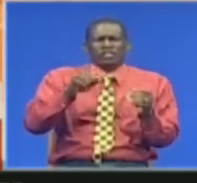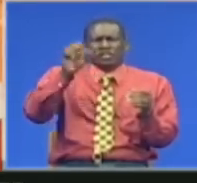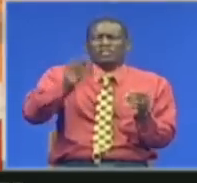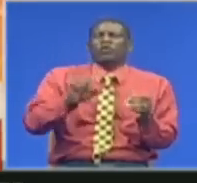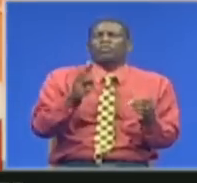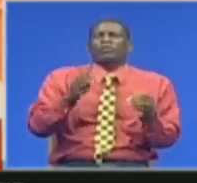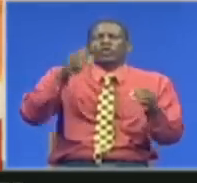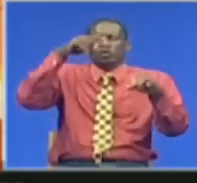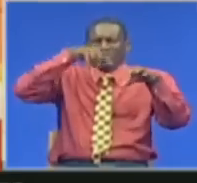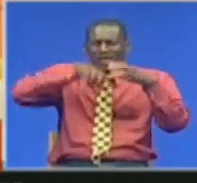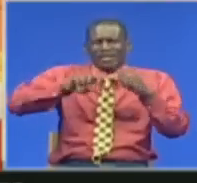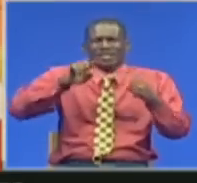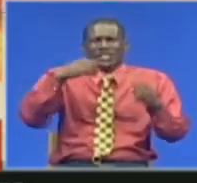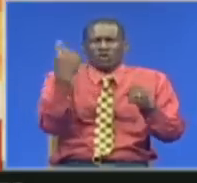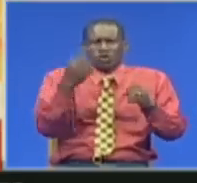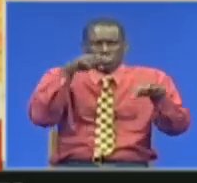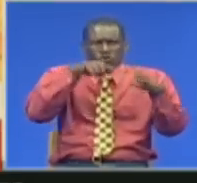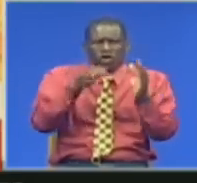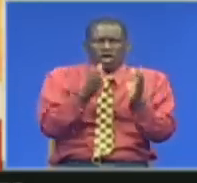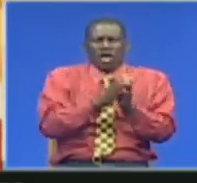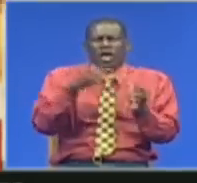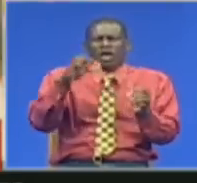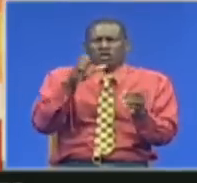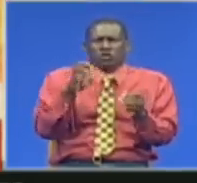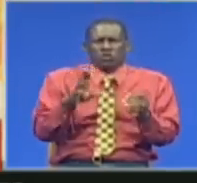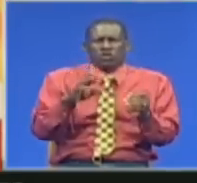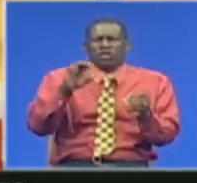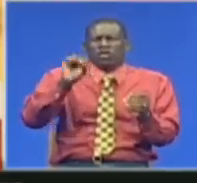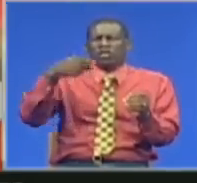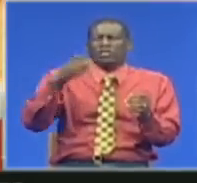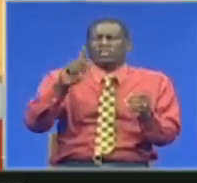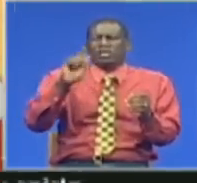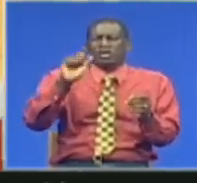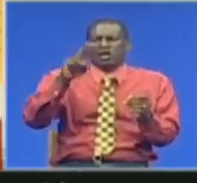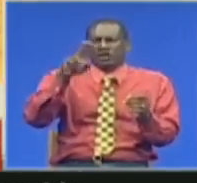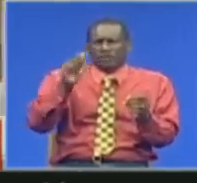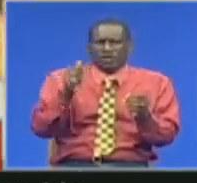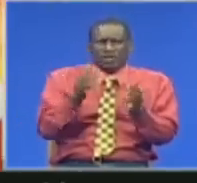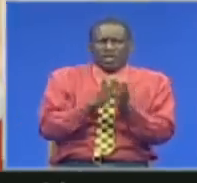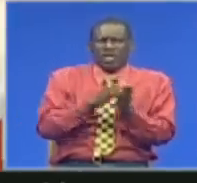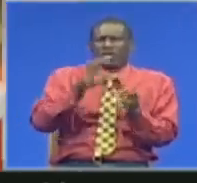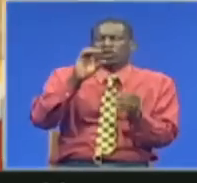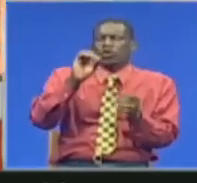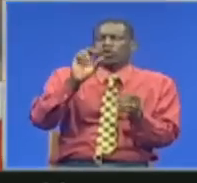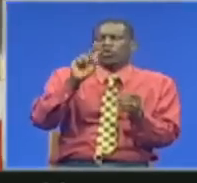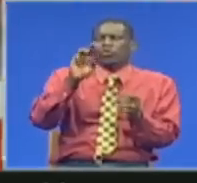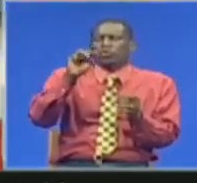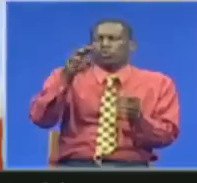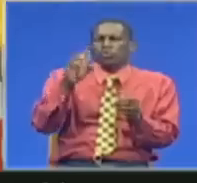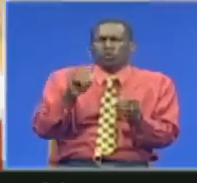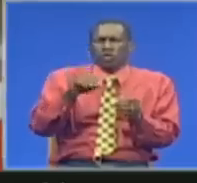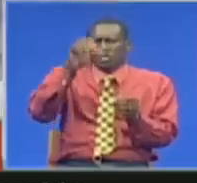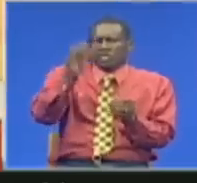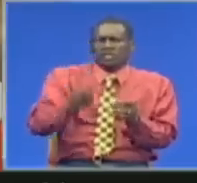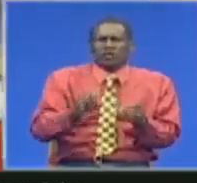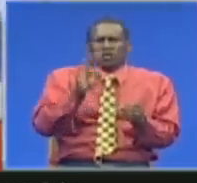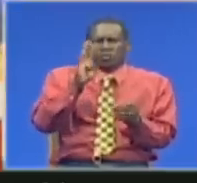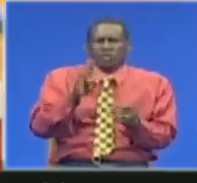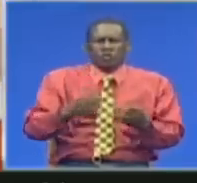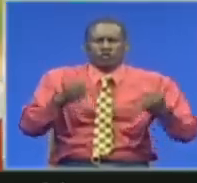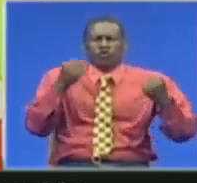by Patrick Mugendi, with Gor Mahia defender Harun Shakava and Zambia-based midfielder Teddy Akumu in their side. South B were a formidable